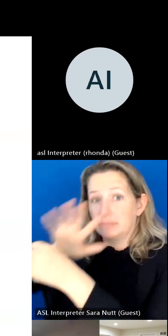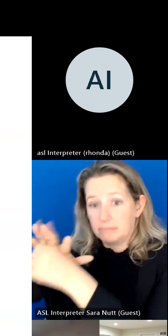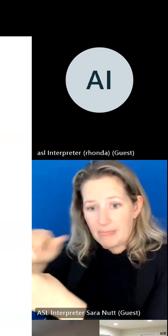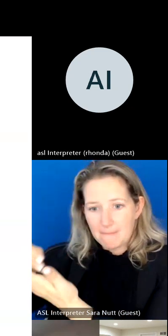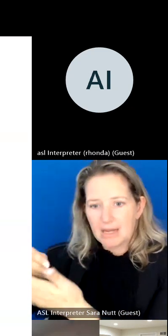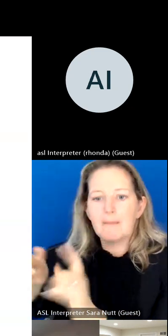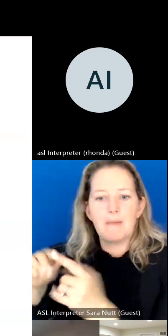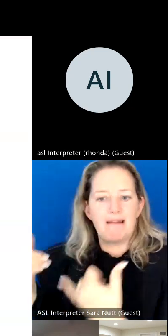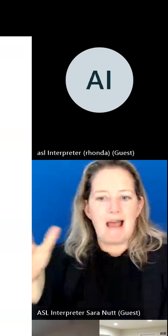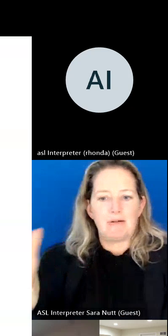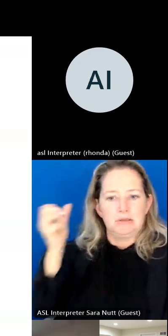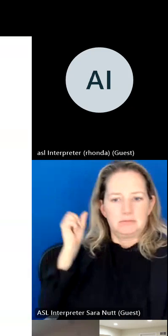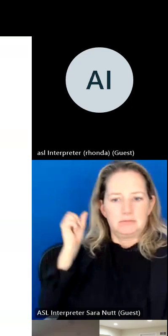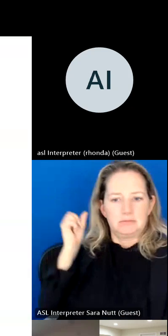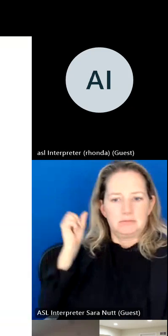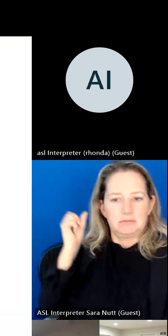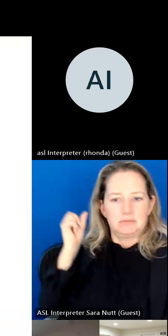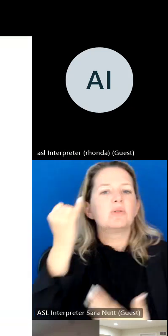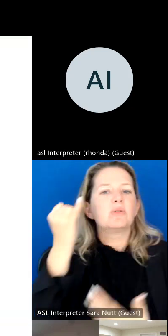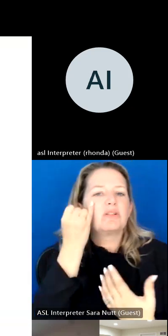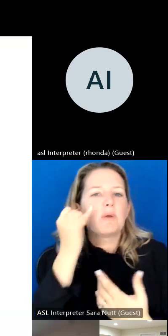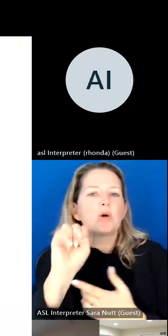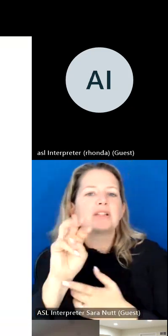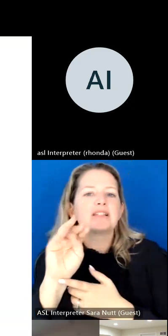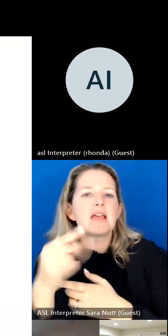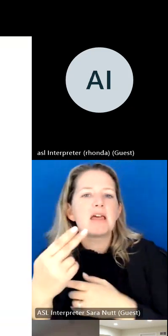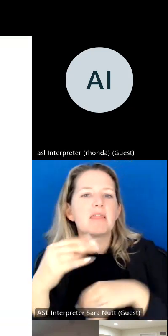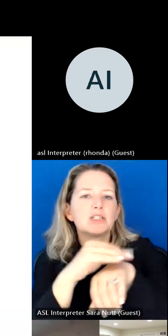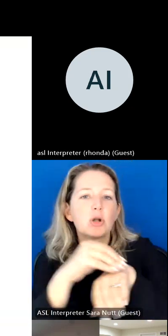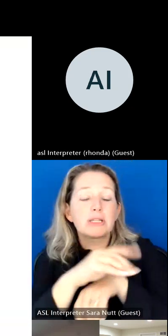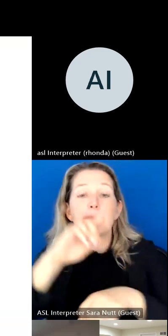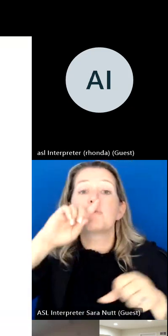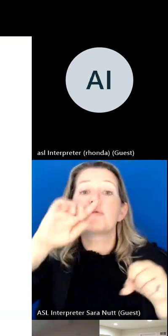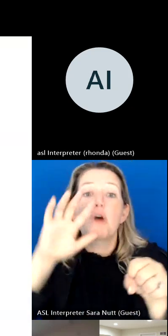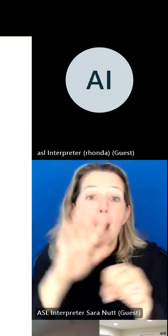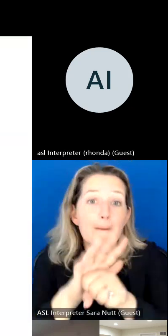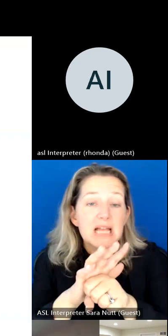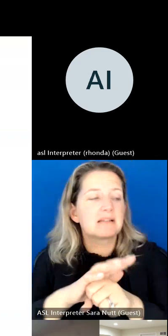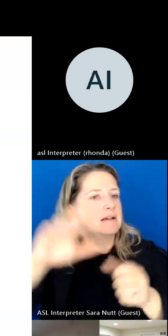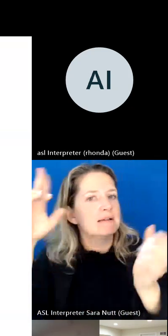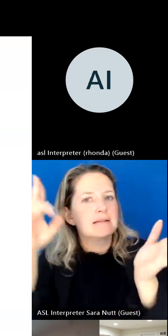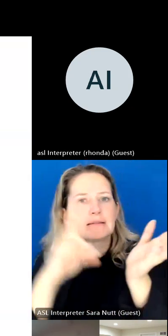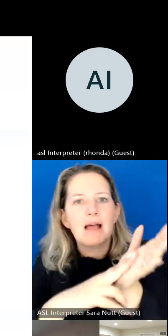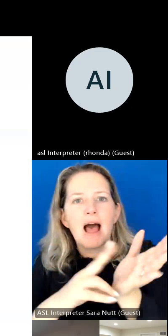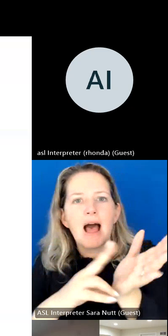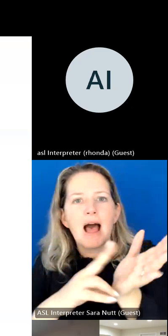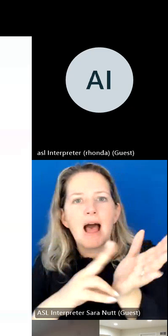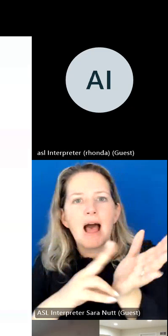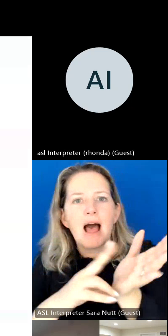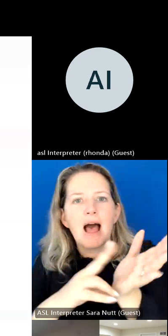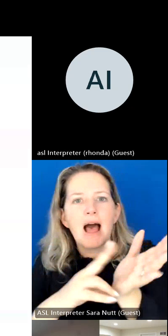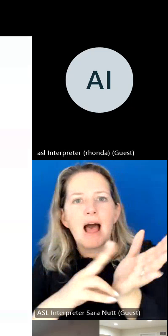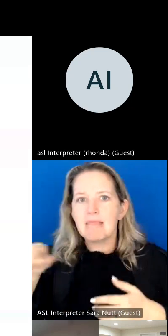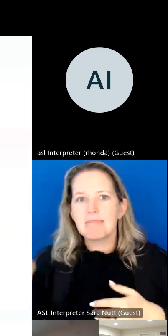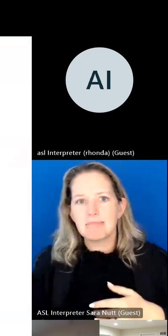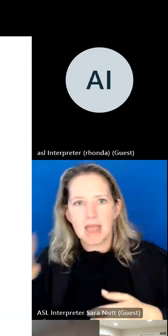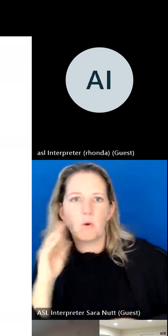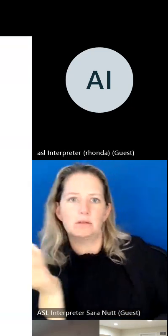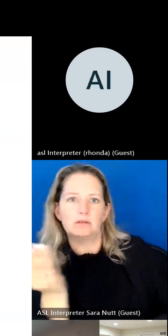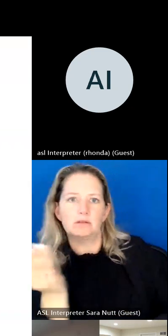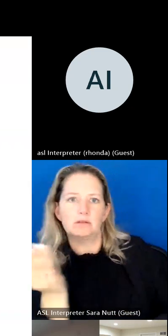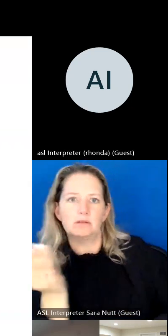example of that is if Smith Consulting signed a contract to deliver, a software